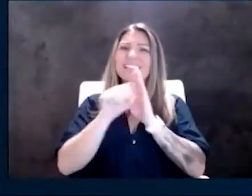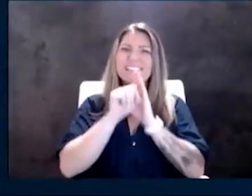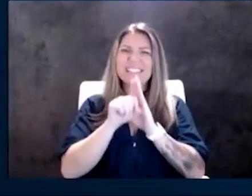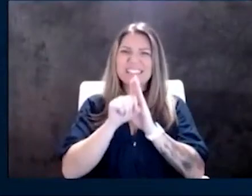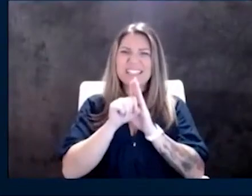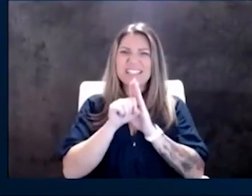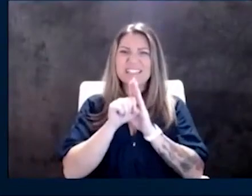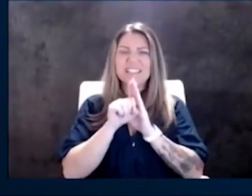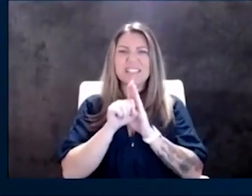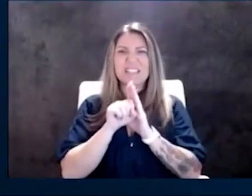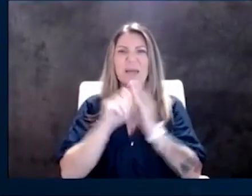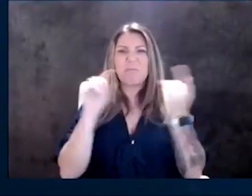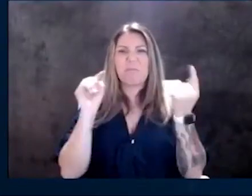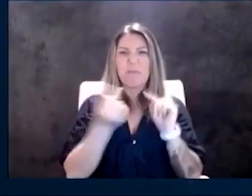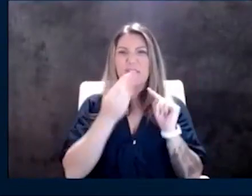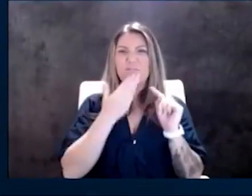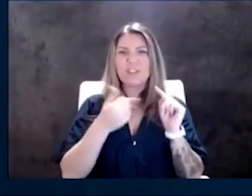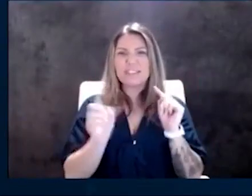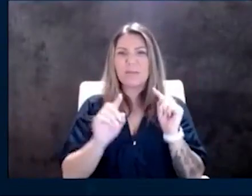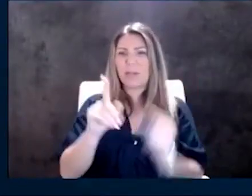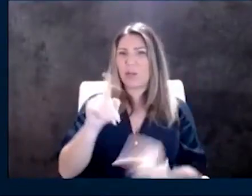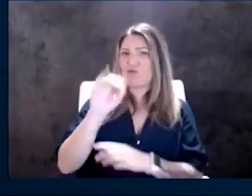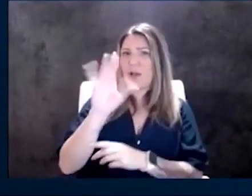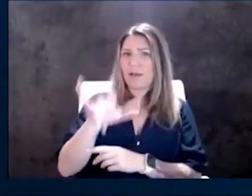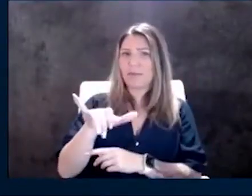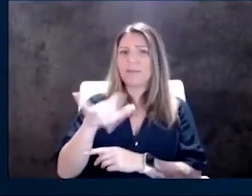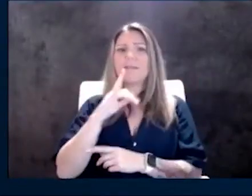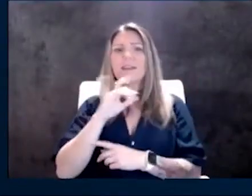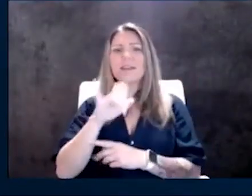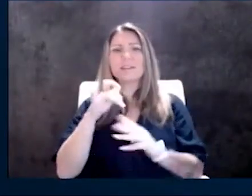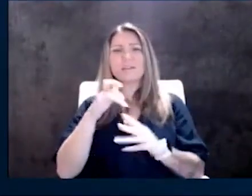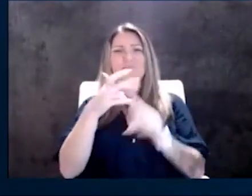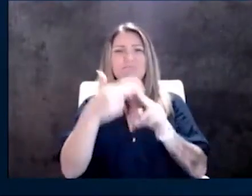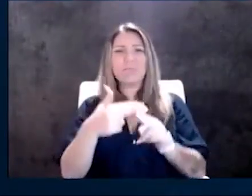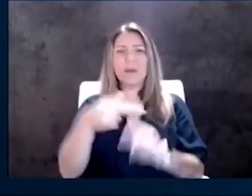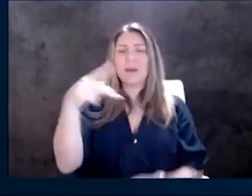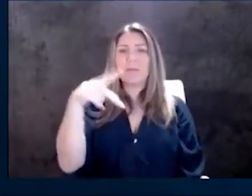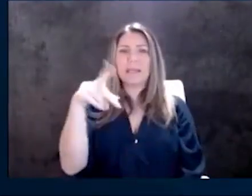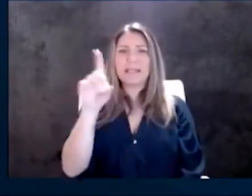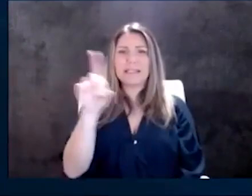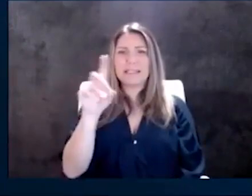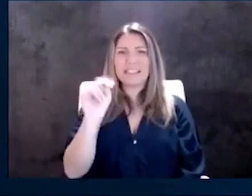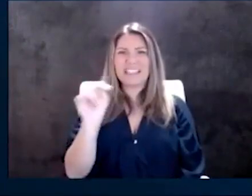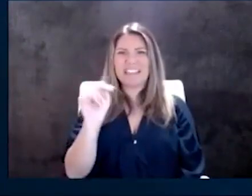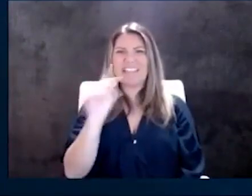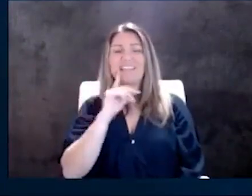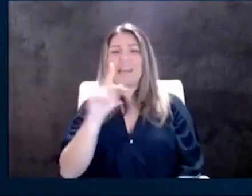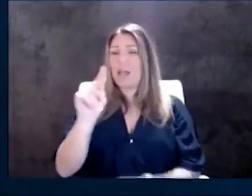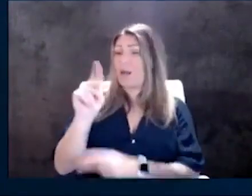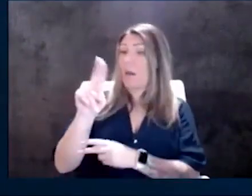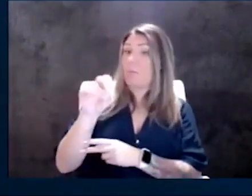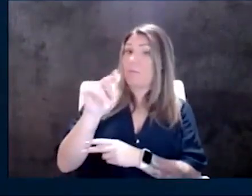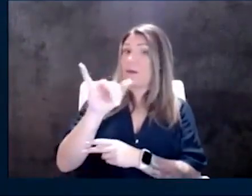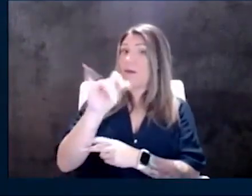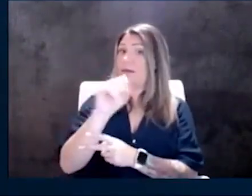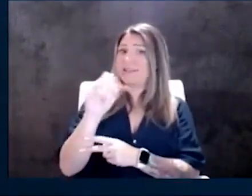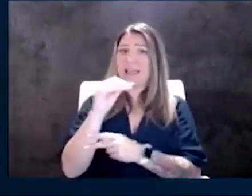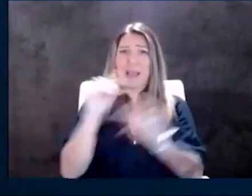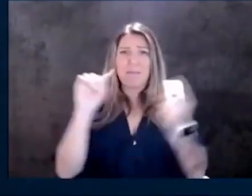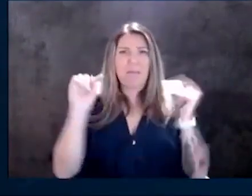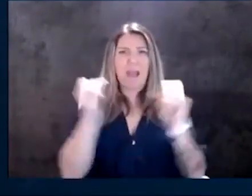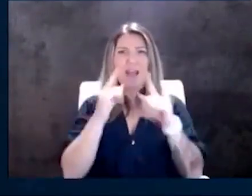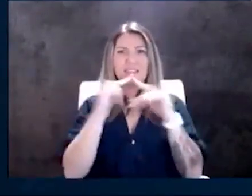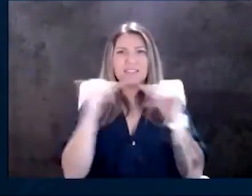diabetic neuropathy, known as PDN, can be paradoxical. Numbness and excruciating pain at the same time in the same